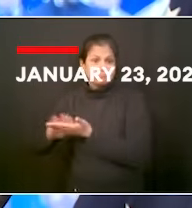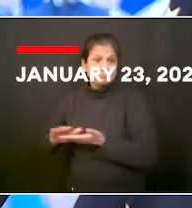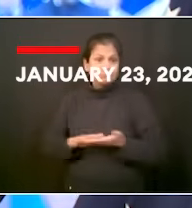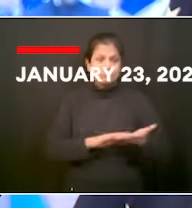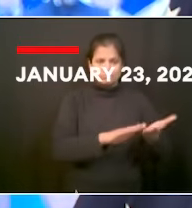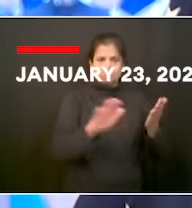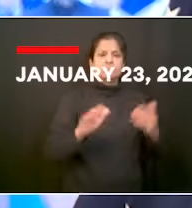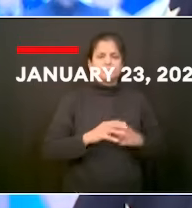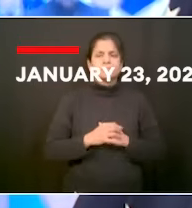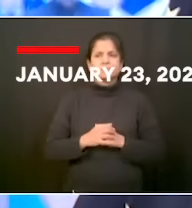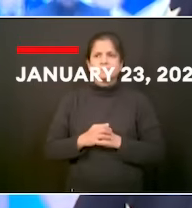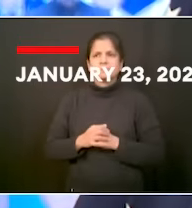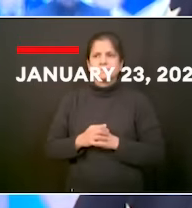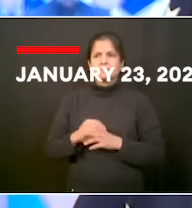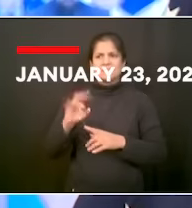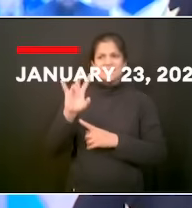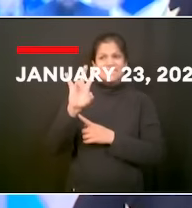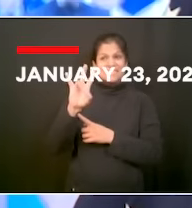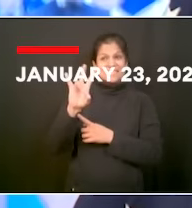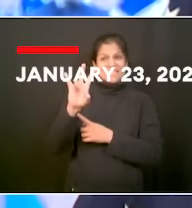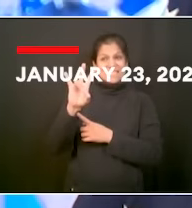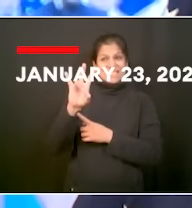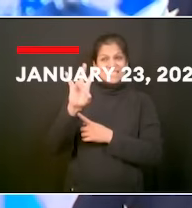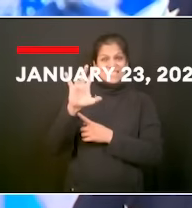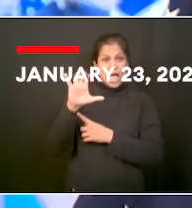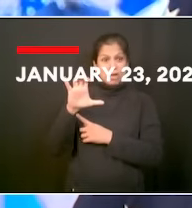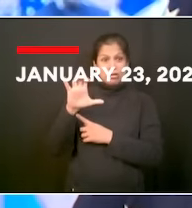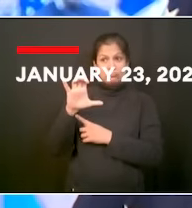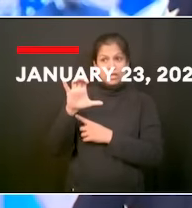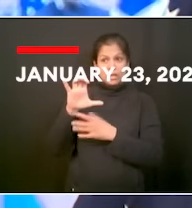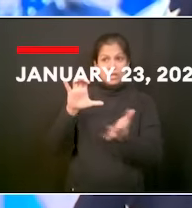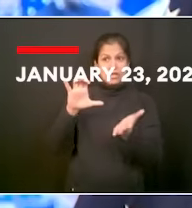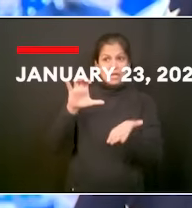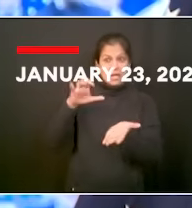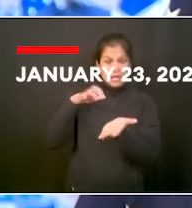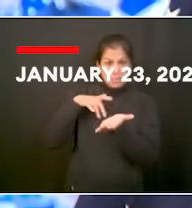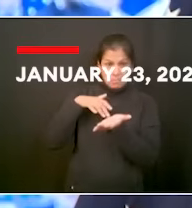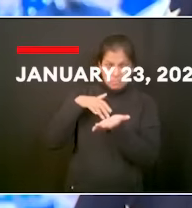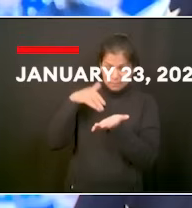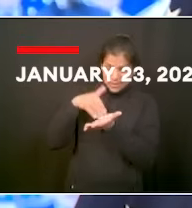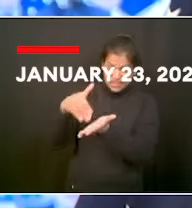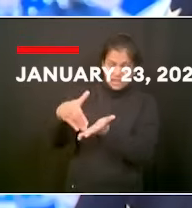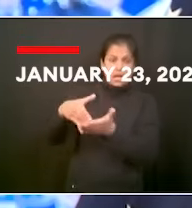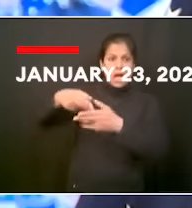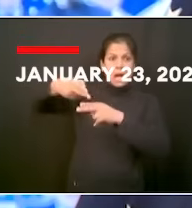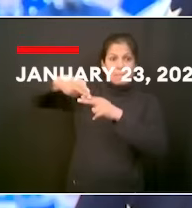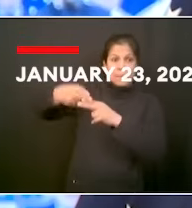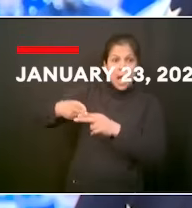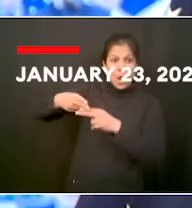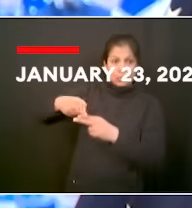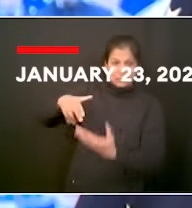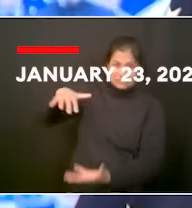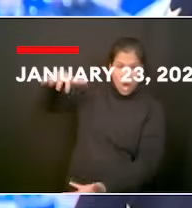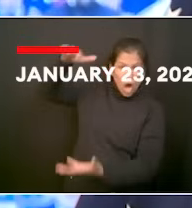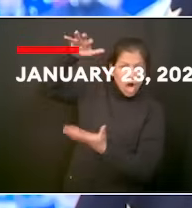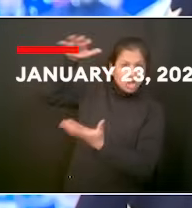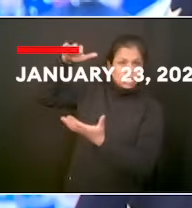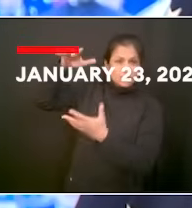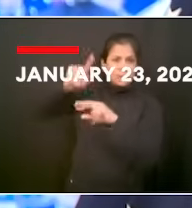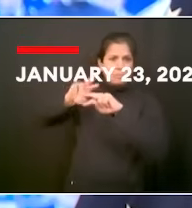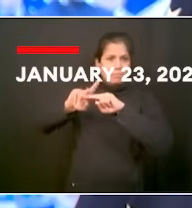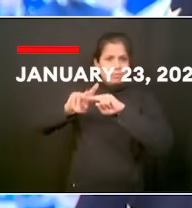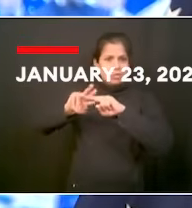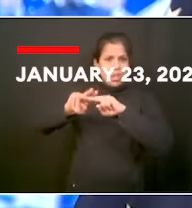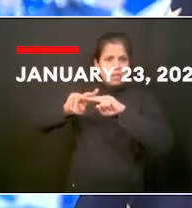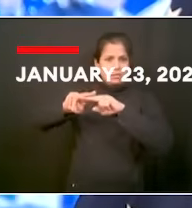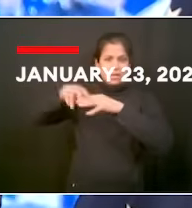prepared for this. So I feel quite confident in the abilities of those around me and in those who work for this city. And frankly, I'm thankful for their work, because